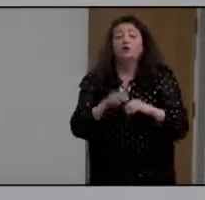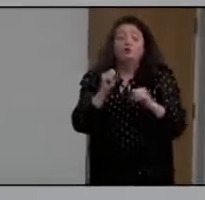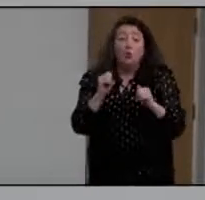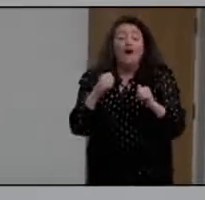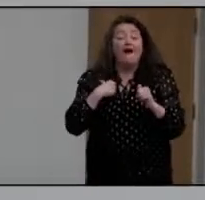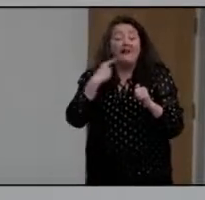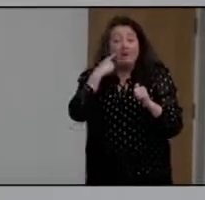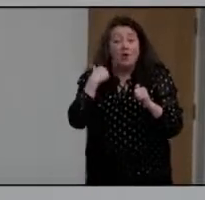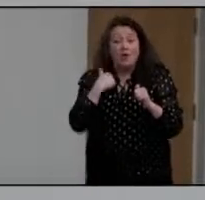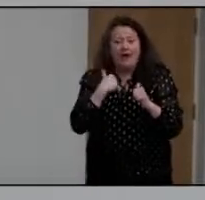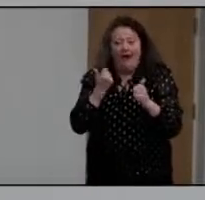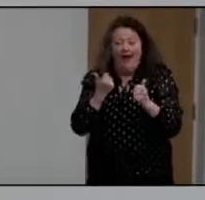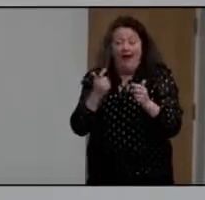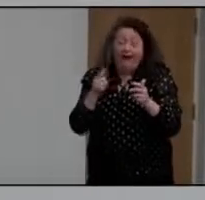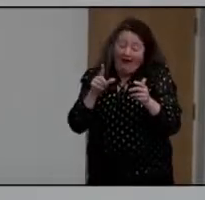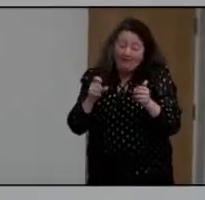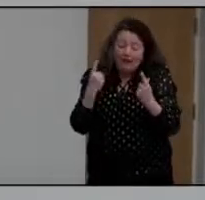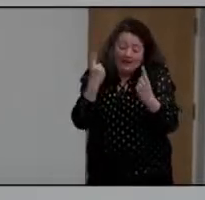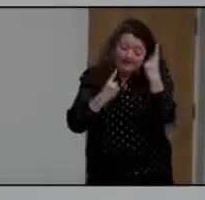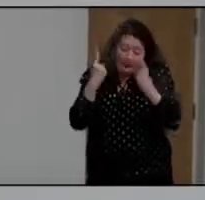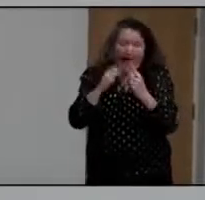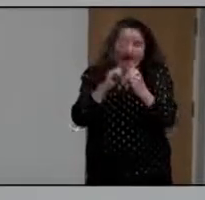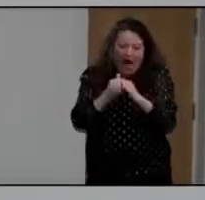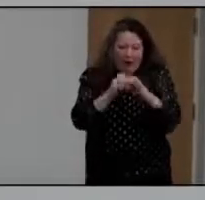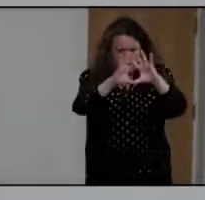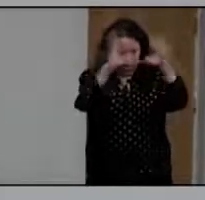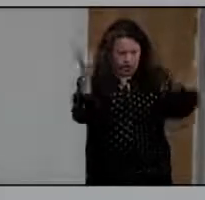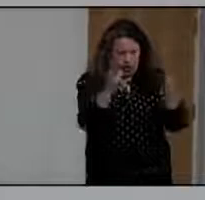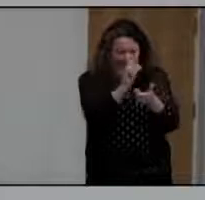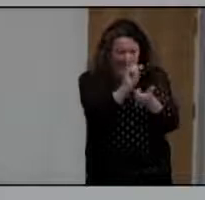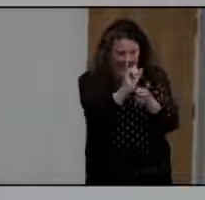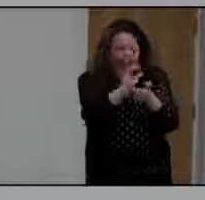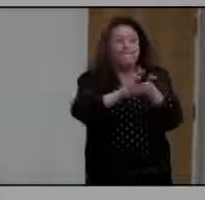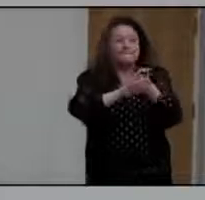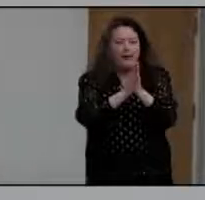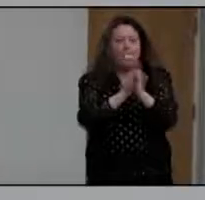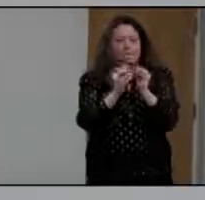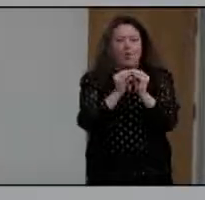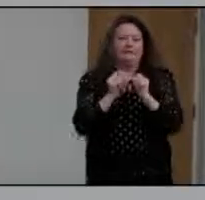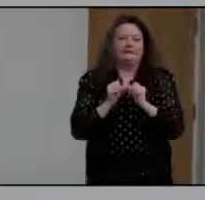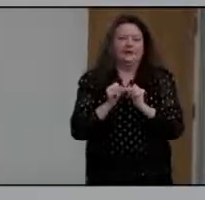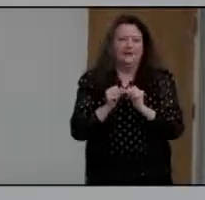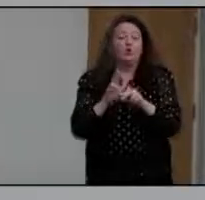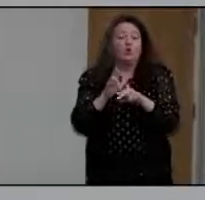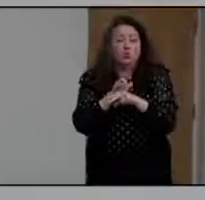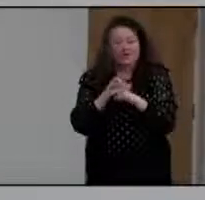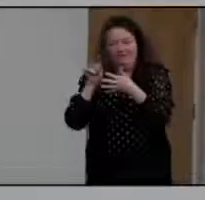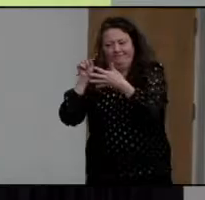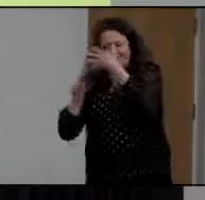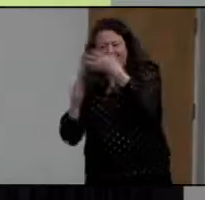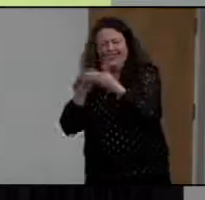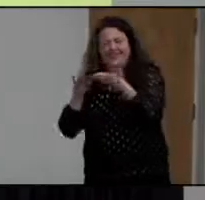sustainable, energy-wise and environment-wise. But still, we have to become smarter. We cannot afford this for the long run.